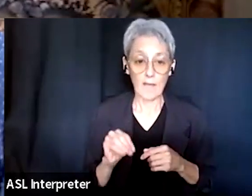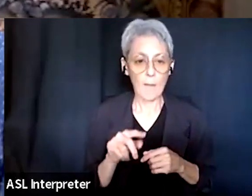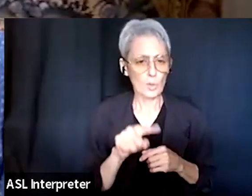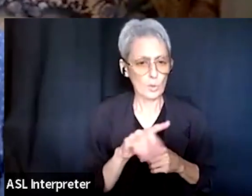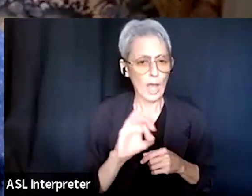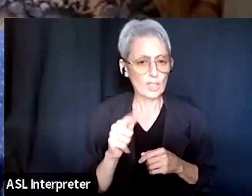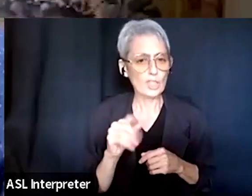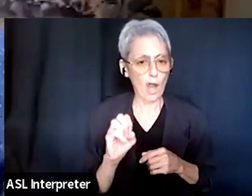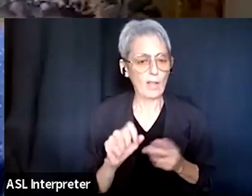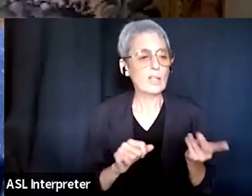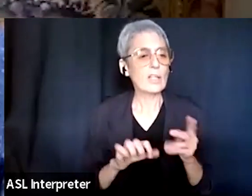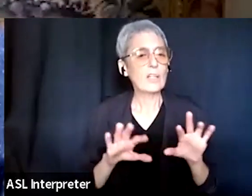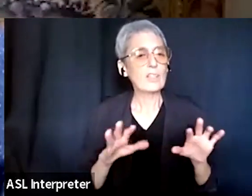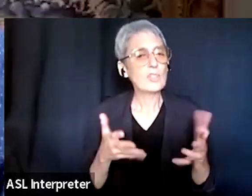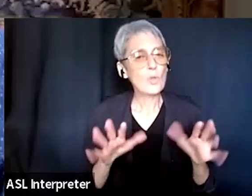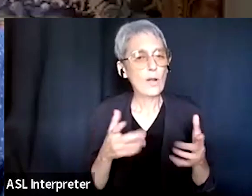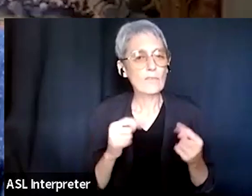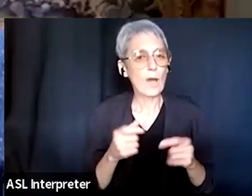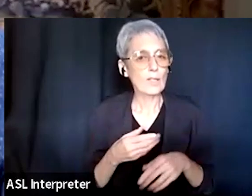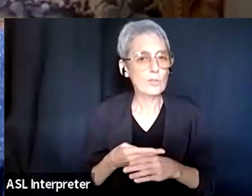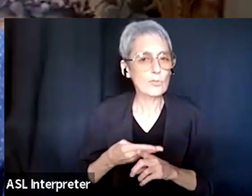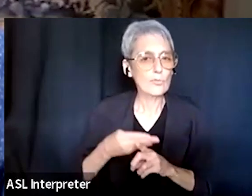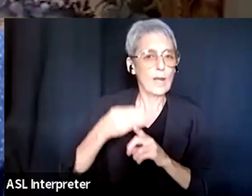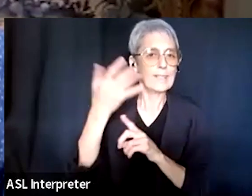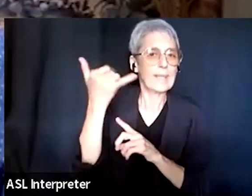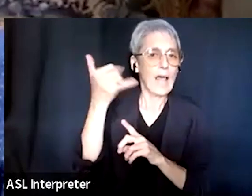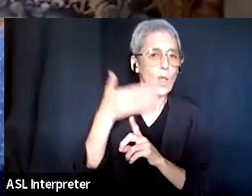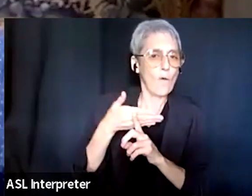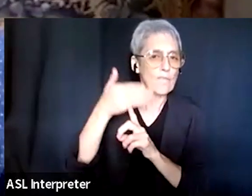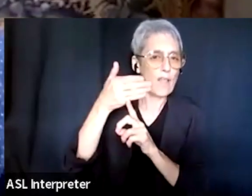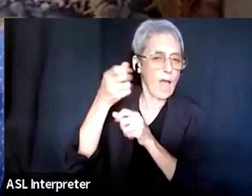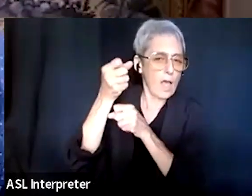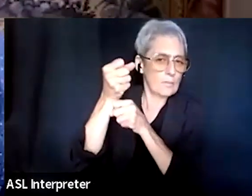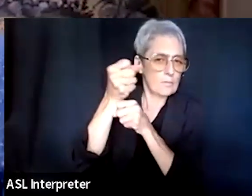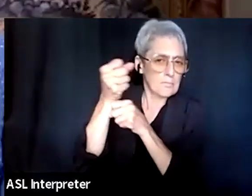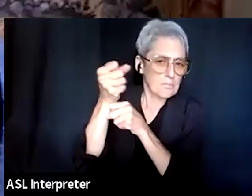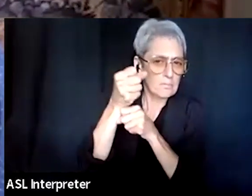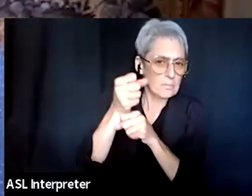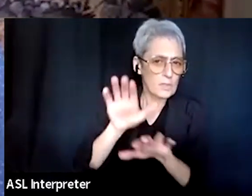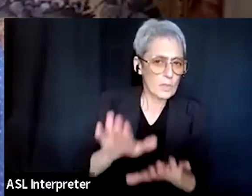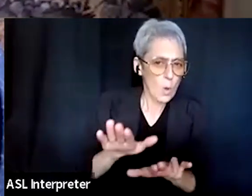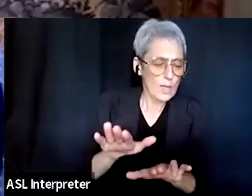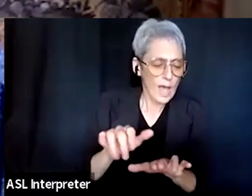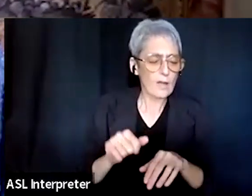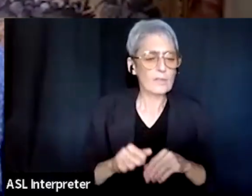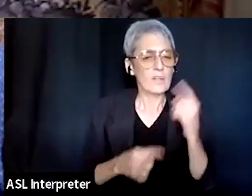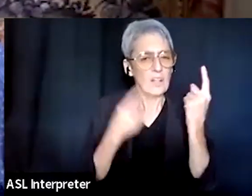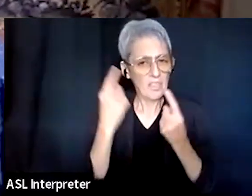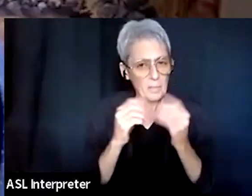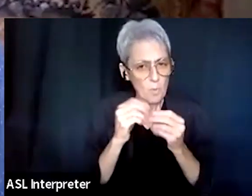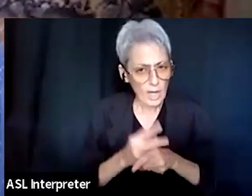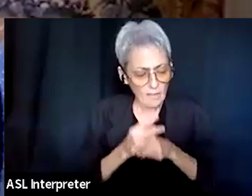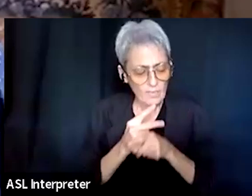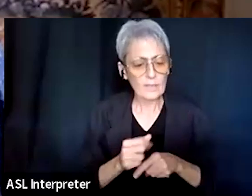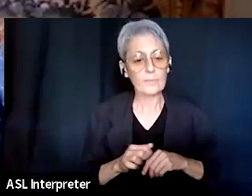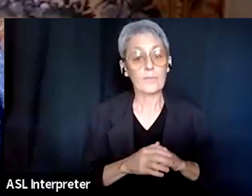of raise a yellow flag to say, wait, slow down, let's be a little more thoughtful here. And one of the ways you do